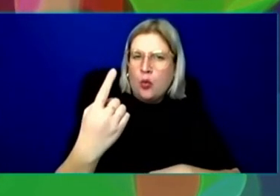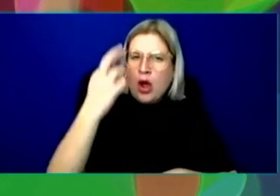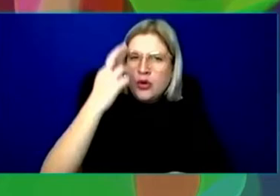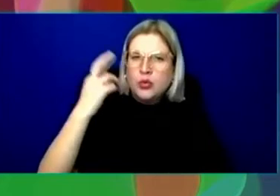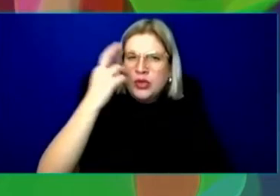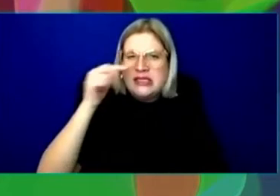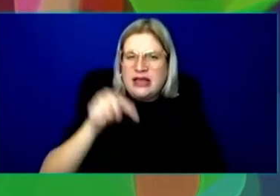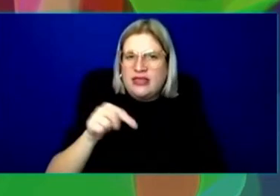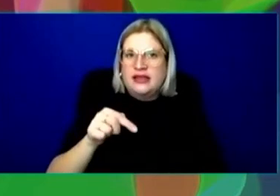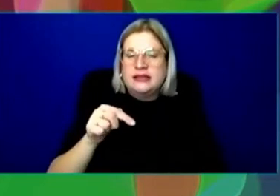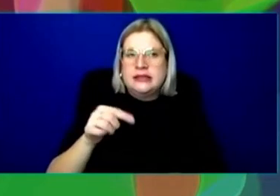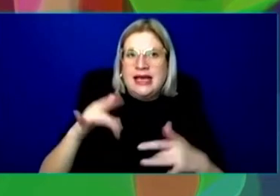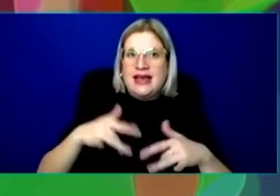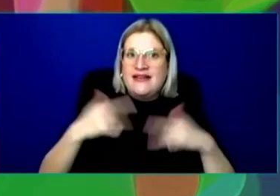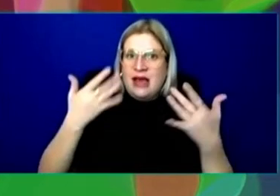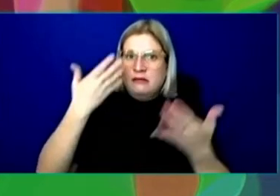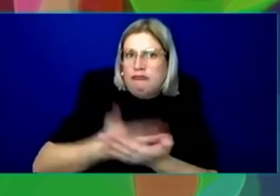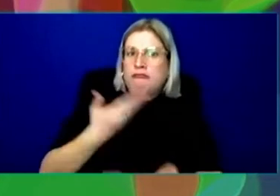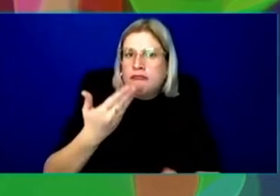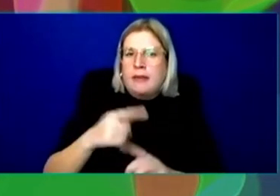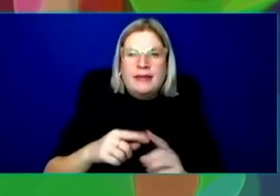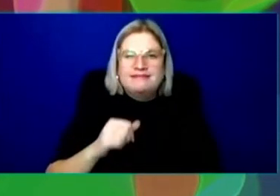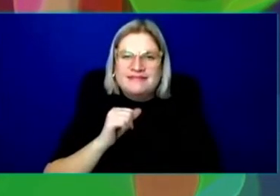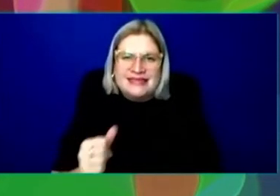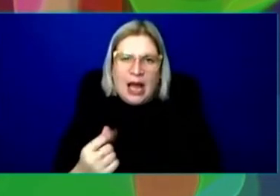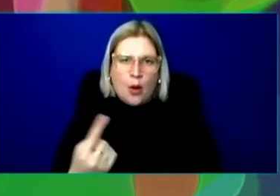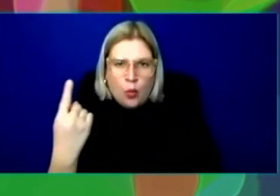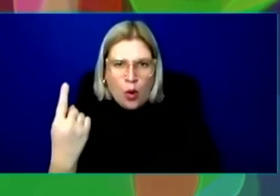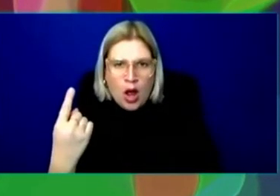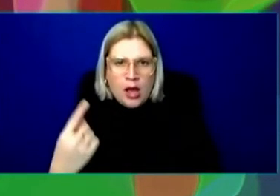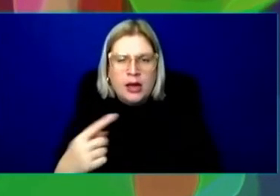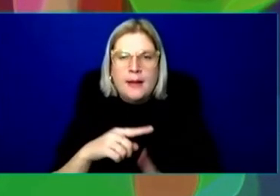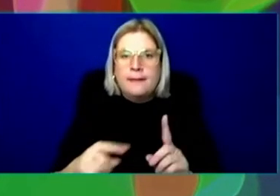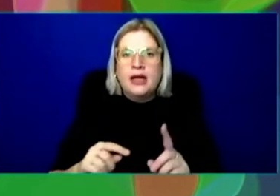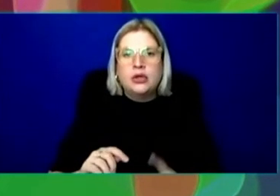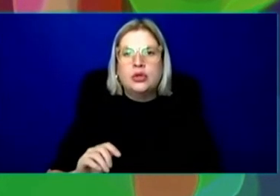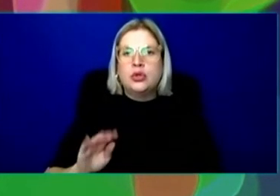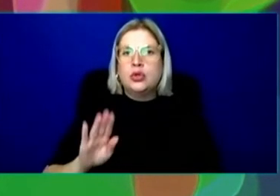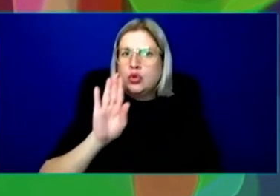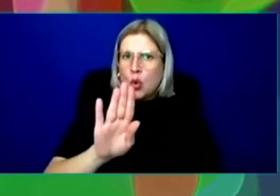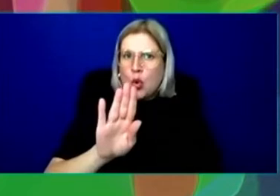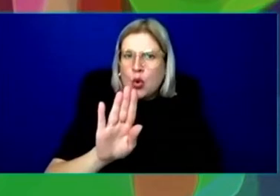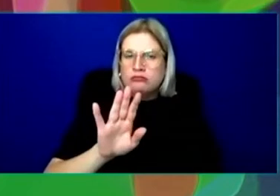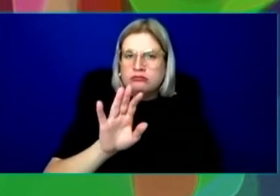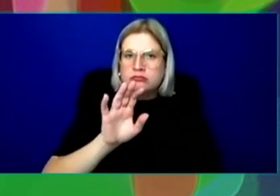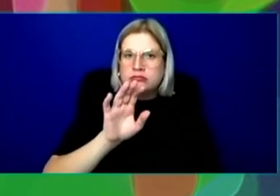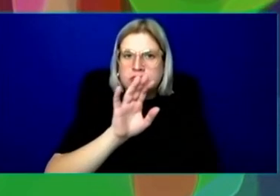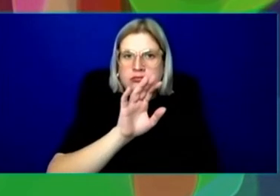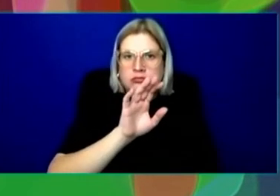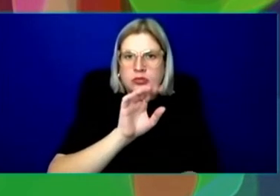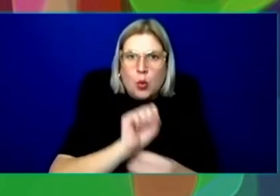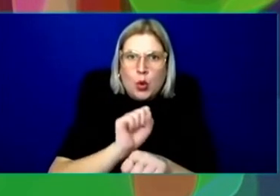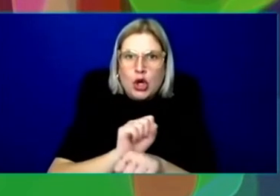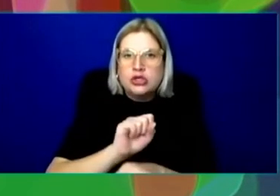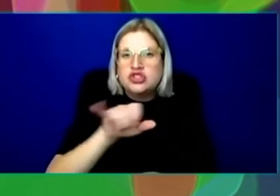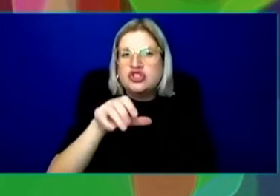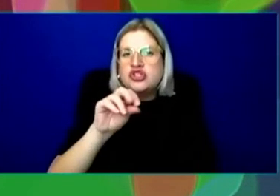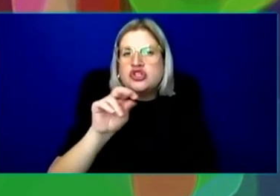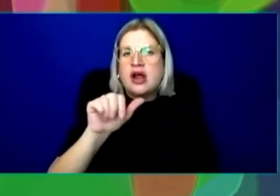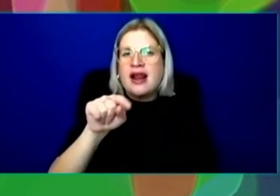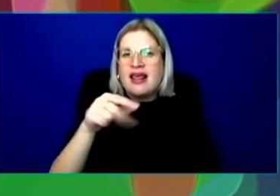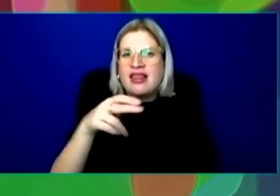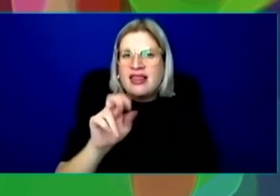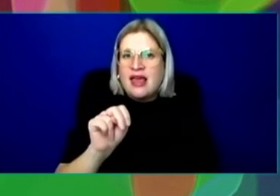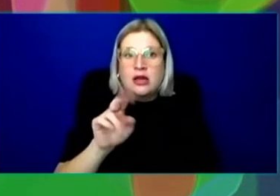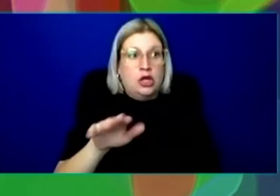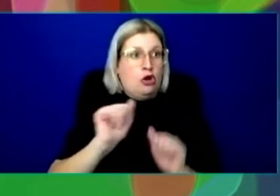event exists. But I would love, especially thinking about your work, Jonathan, and all of you in academia, and how we, like